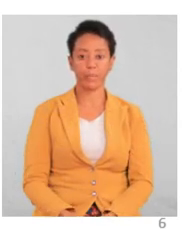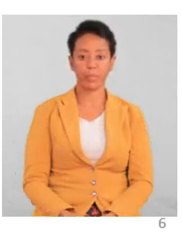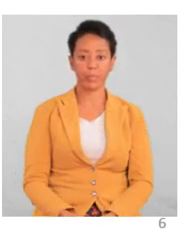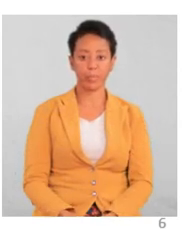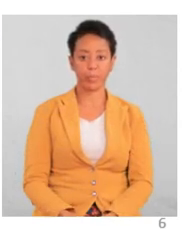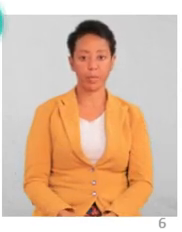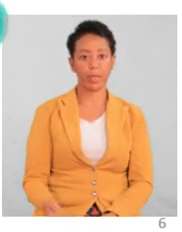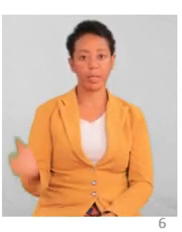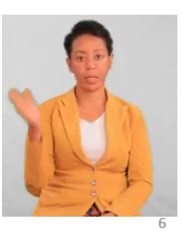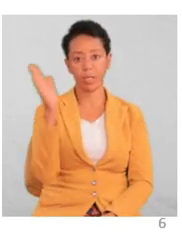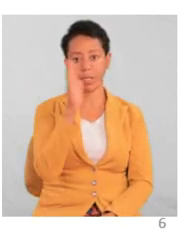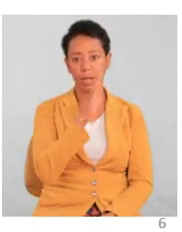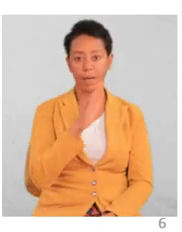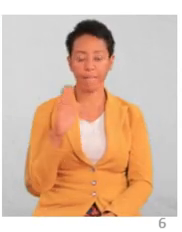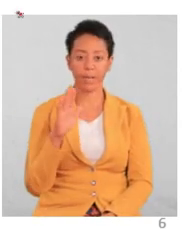quarreled